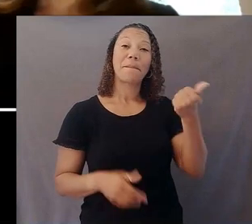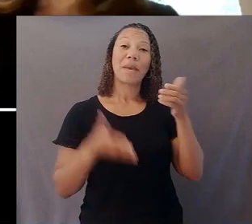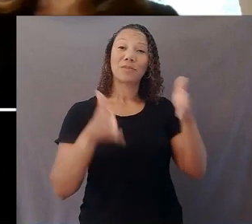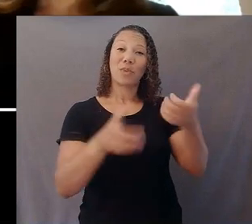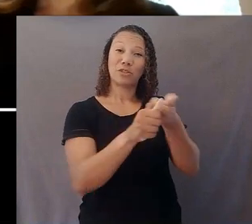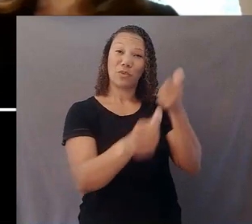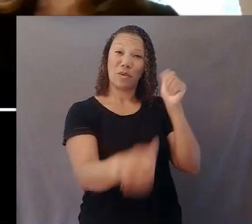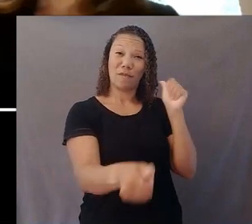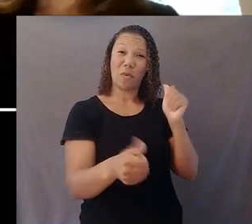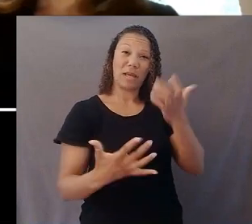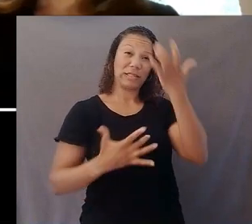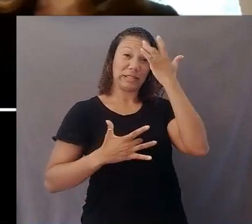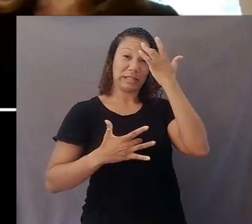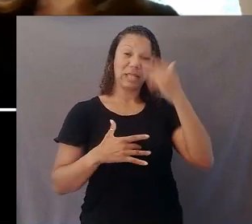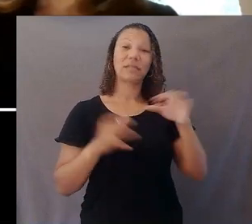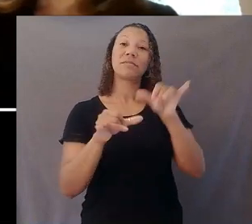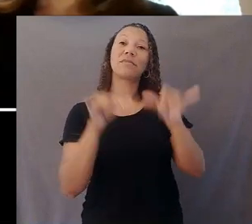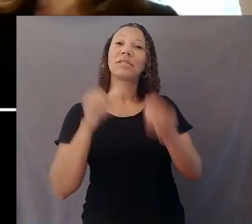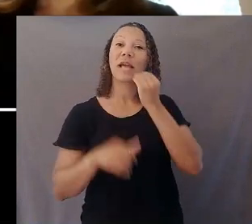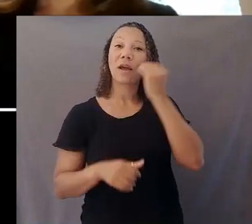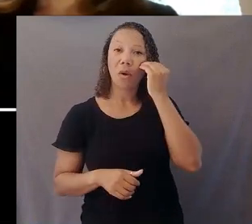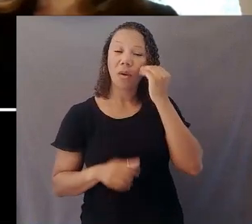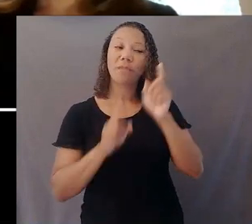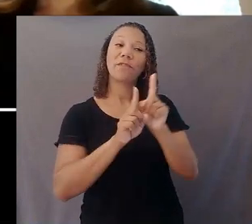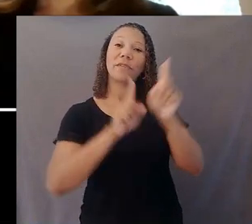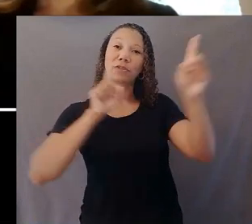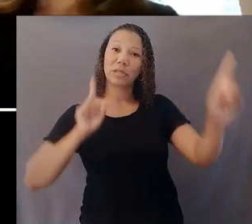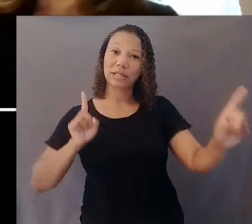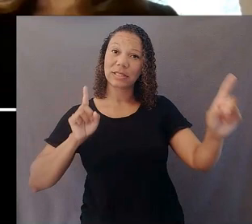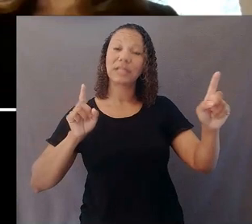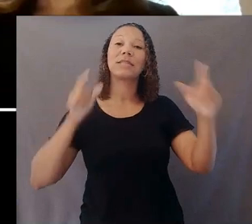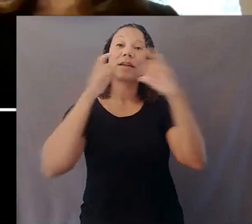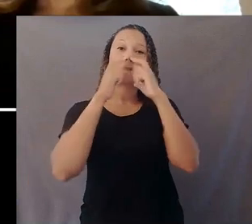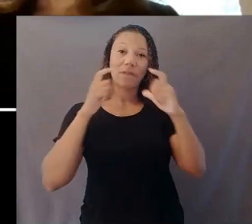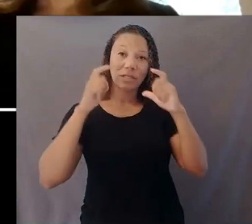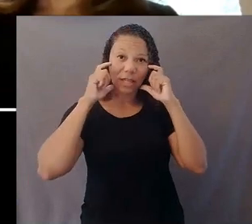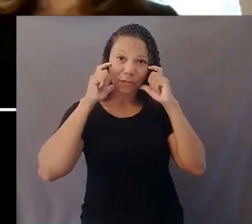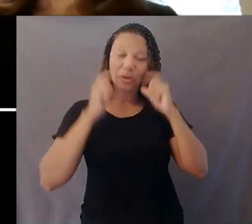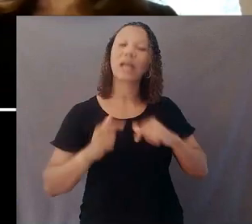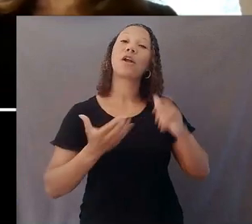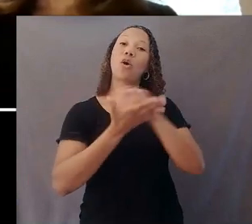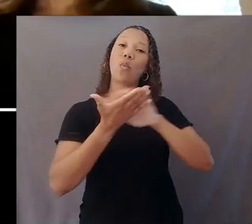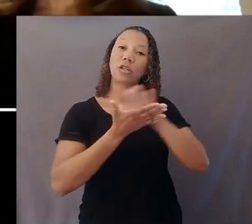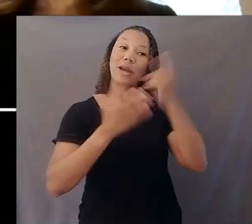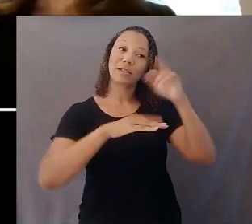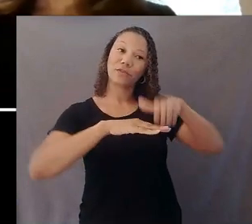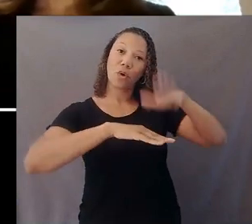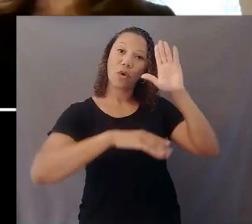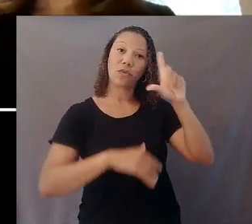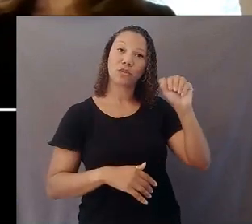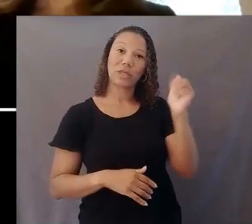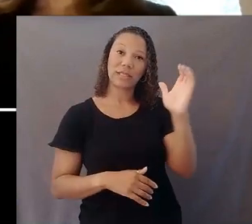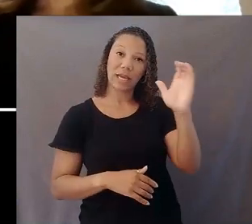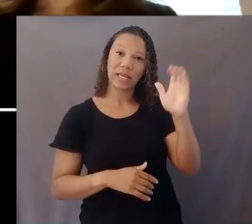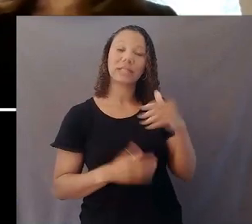physical distancing, wearing a face covering, washing your hands frequently for 20 seconds, avoiding touching the